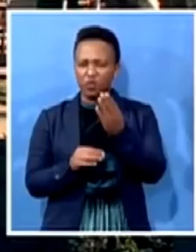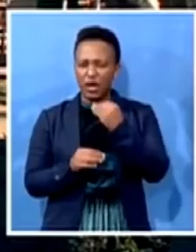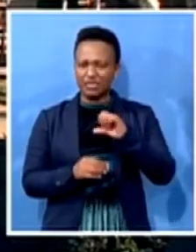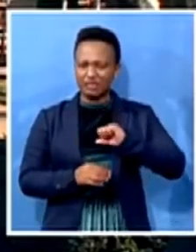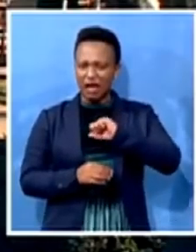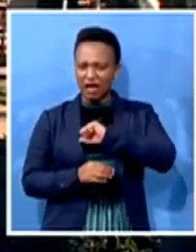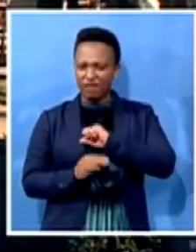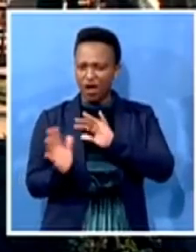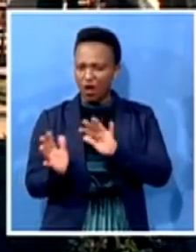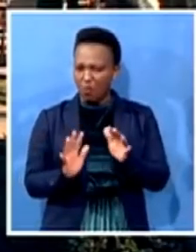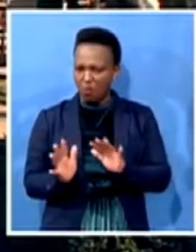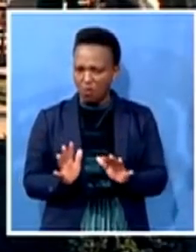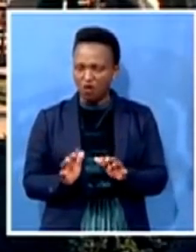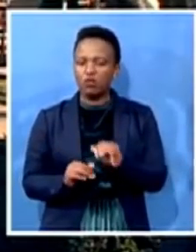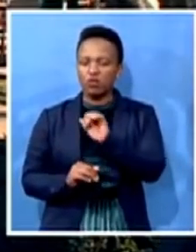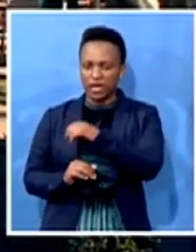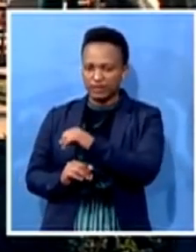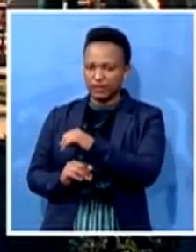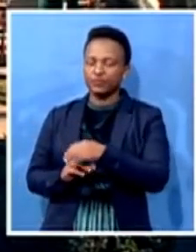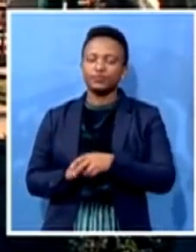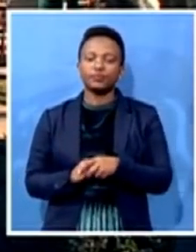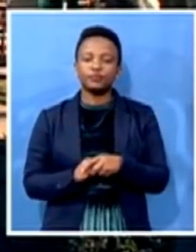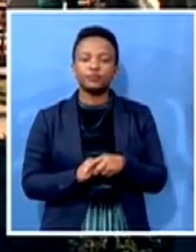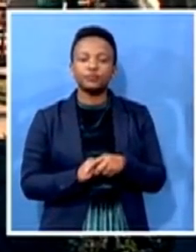is, as far as the